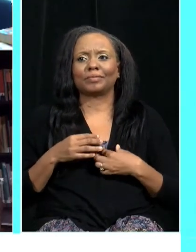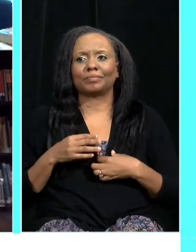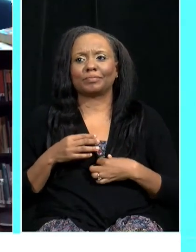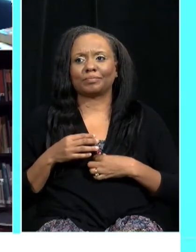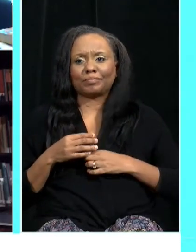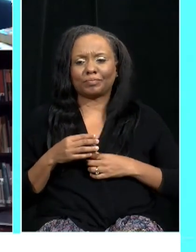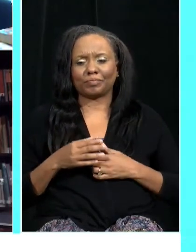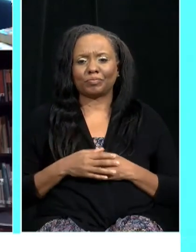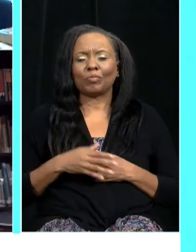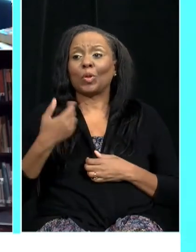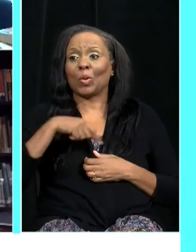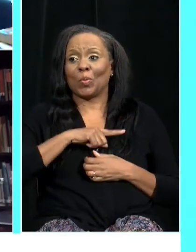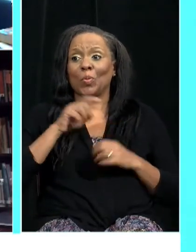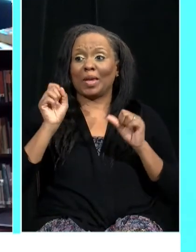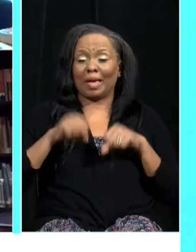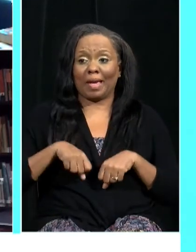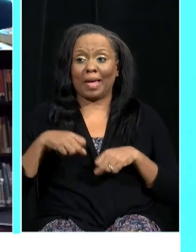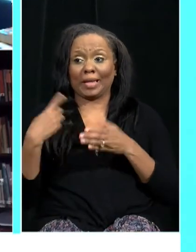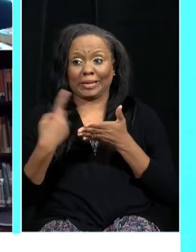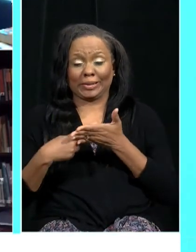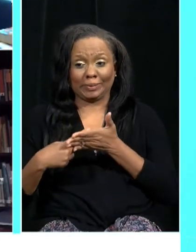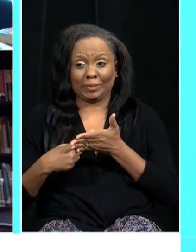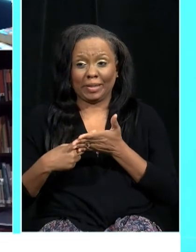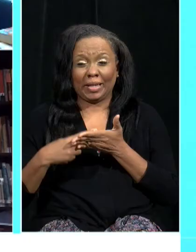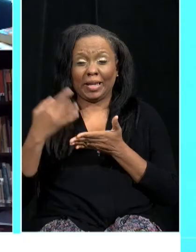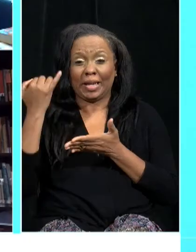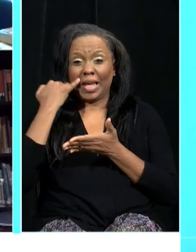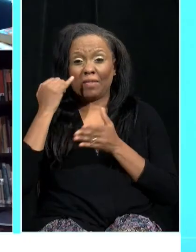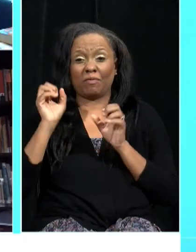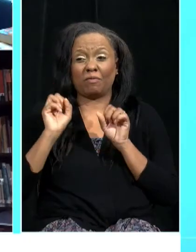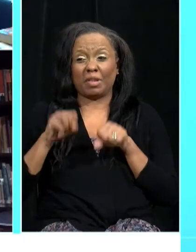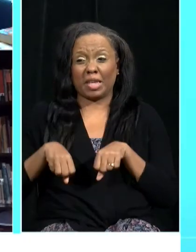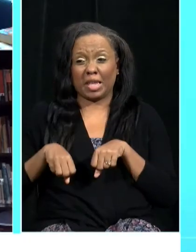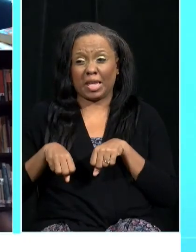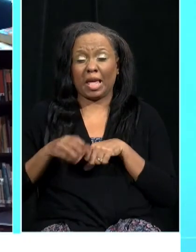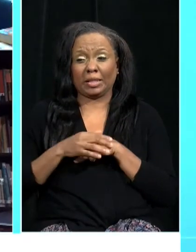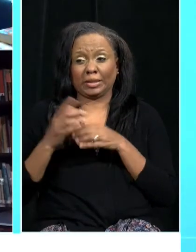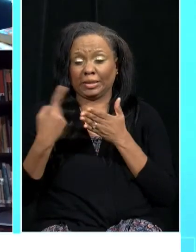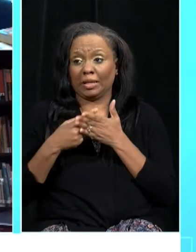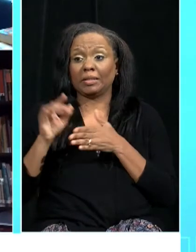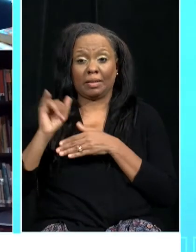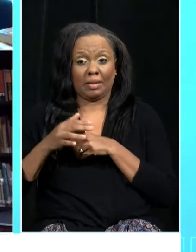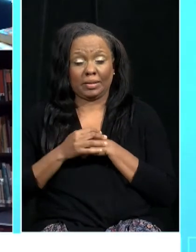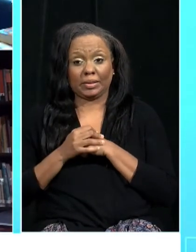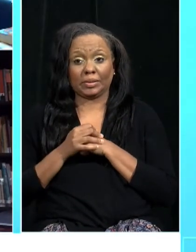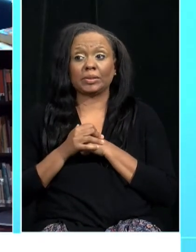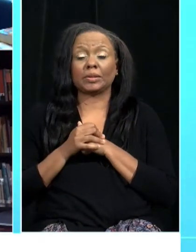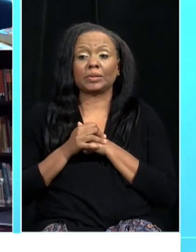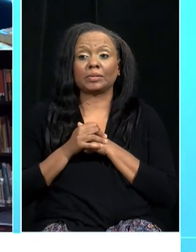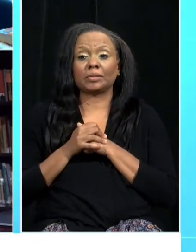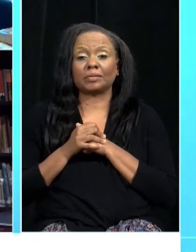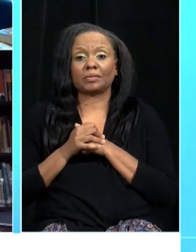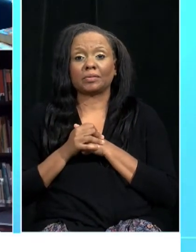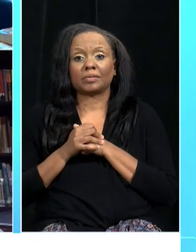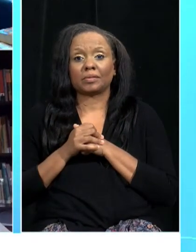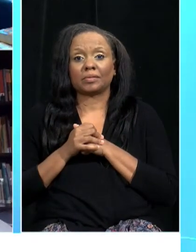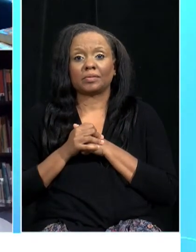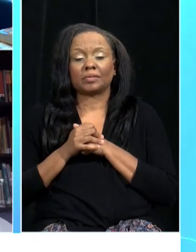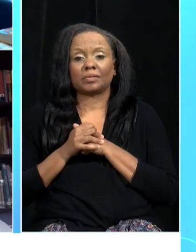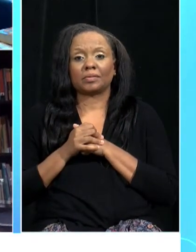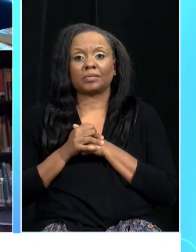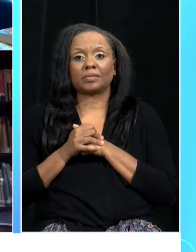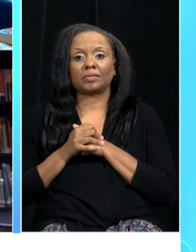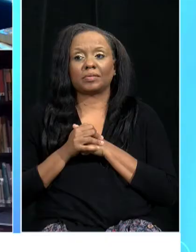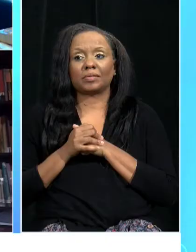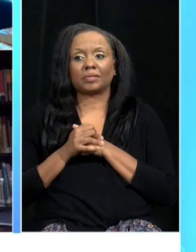that. whether we should be going down that path or not. I mean, and there's scope for Yes. debate around that. But the path we